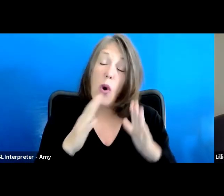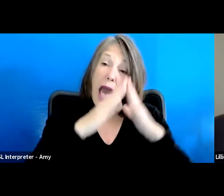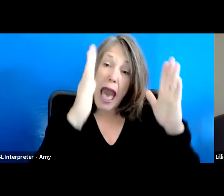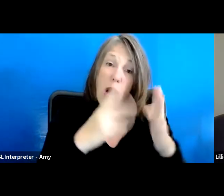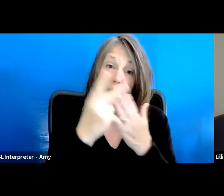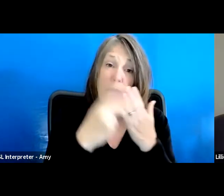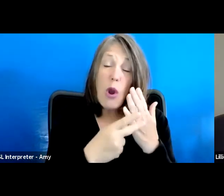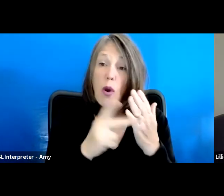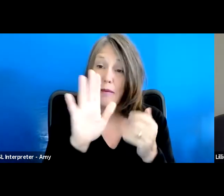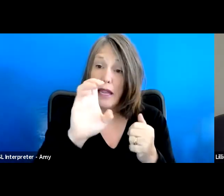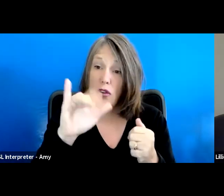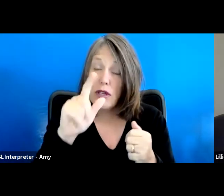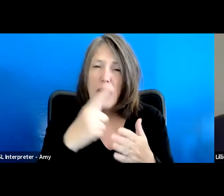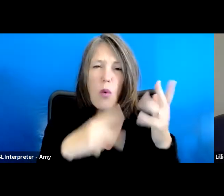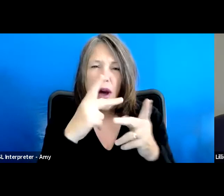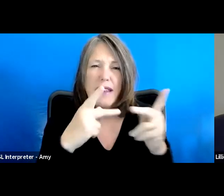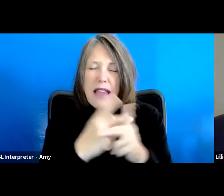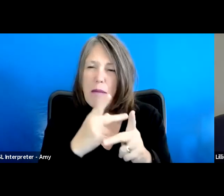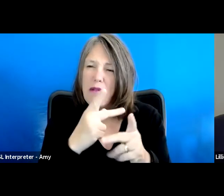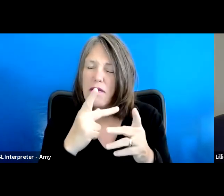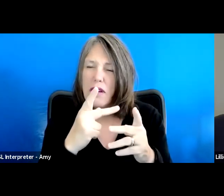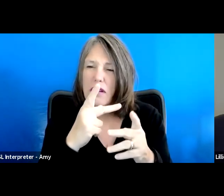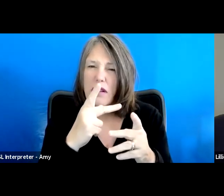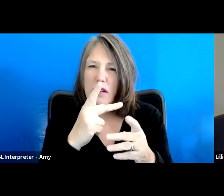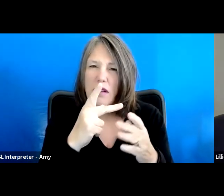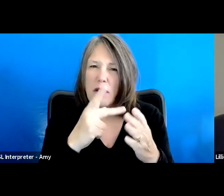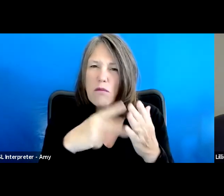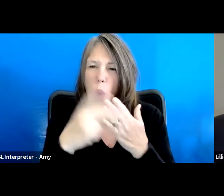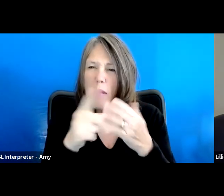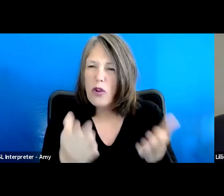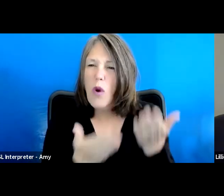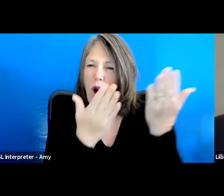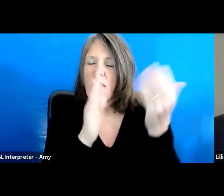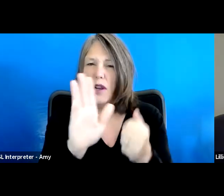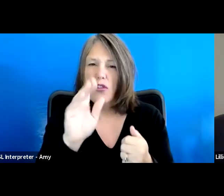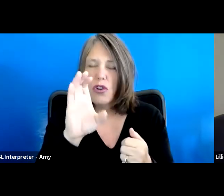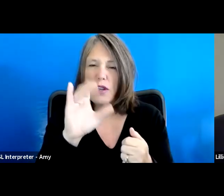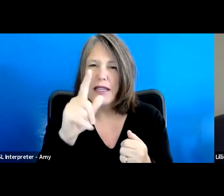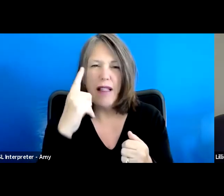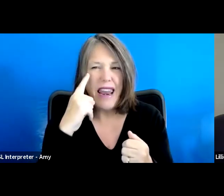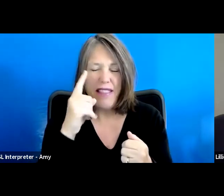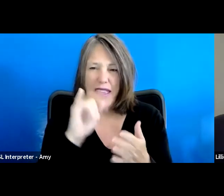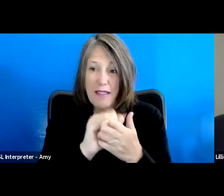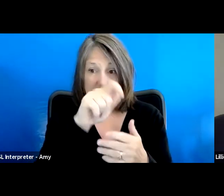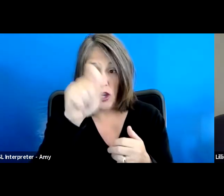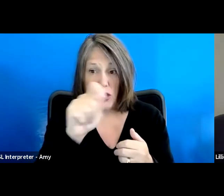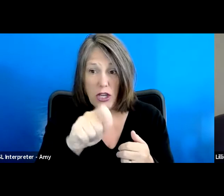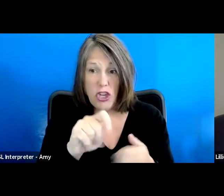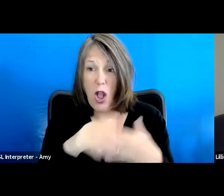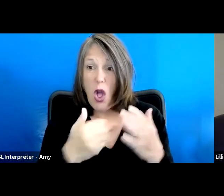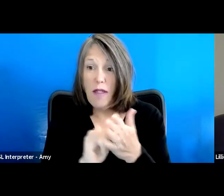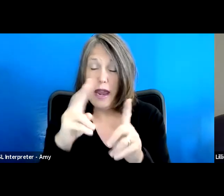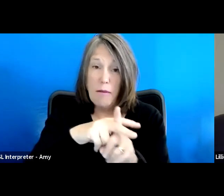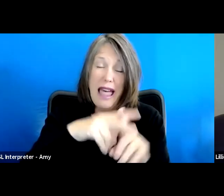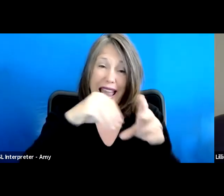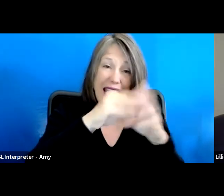So what kind of housing programs do you offer at your center? And I think this is a check all that apply.